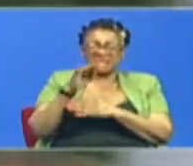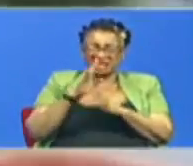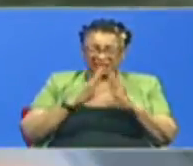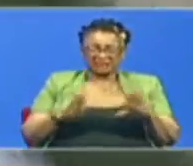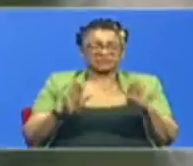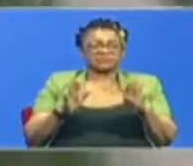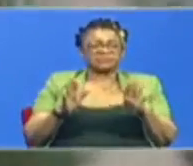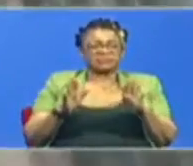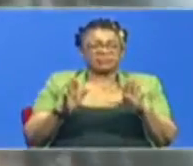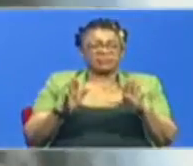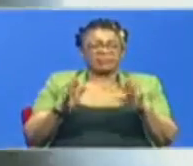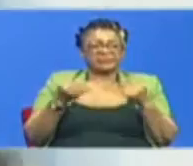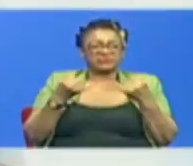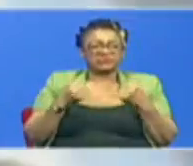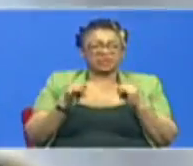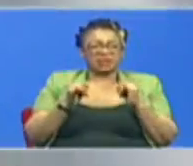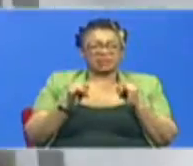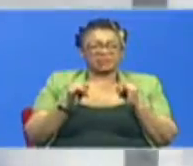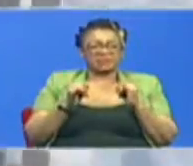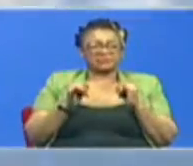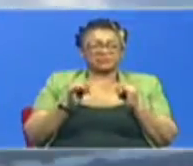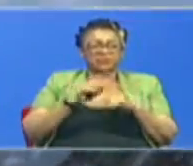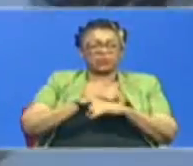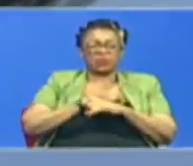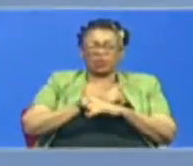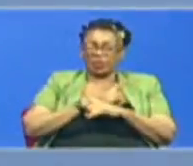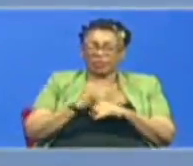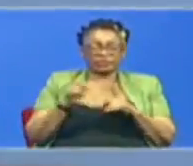ever so hard not to scream.